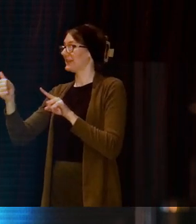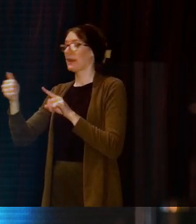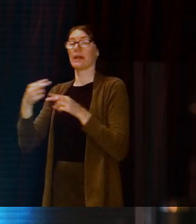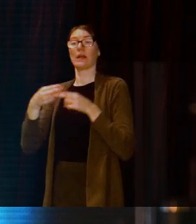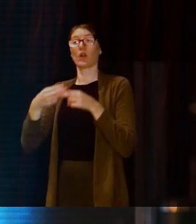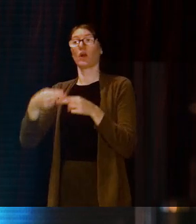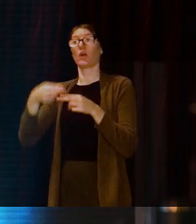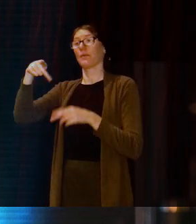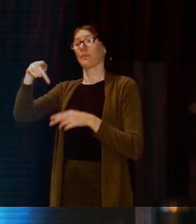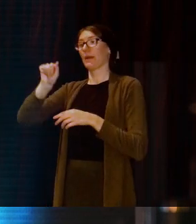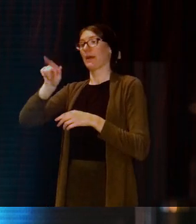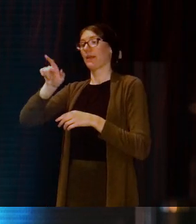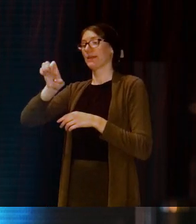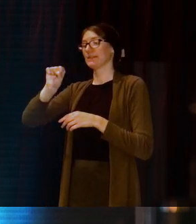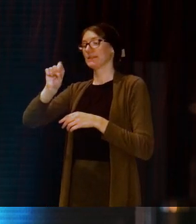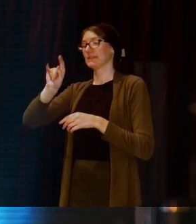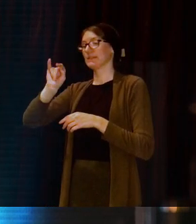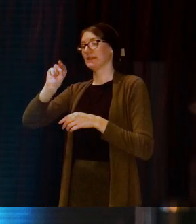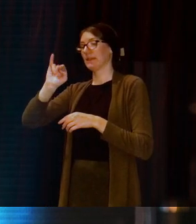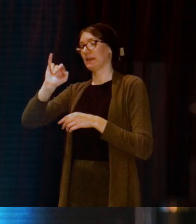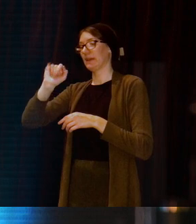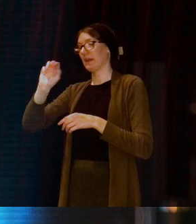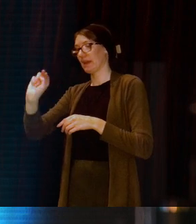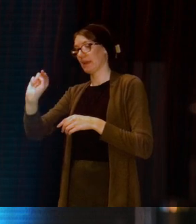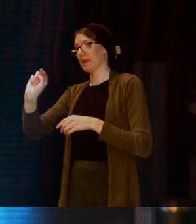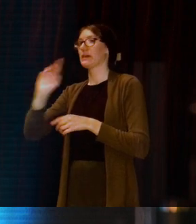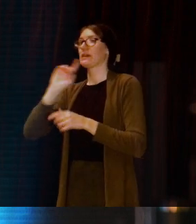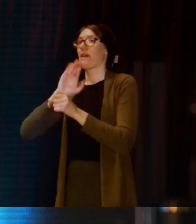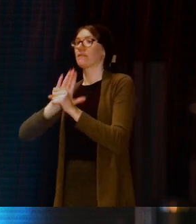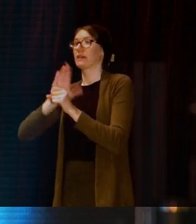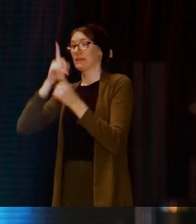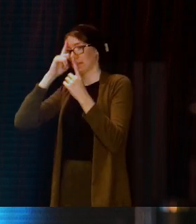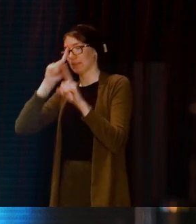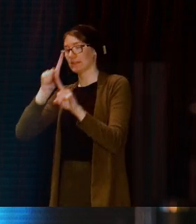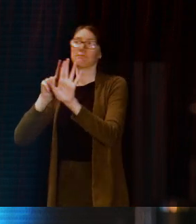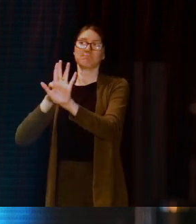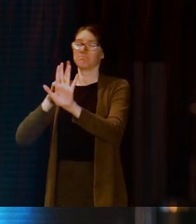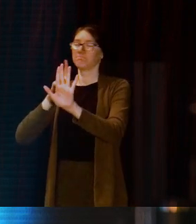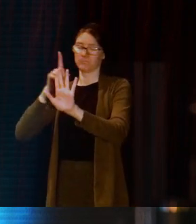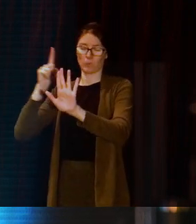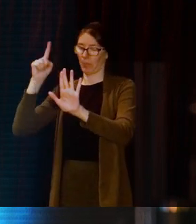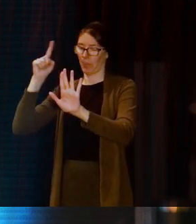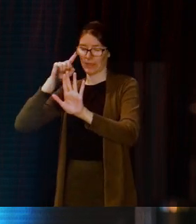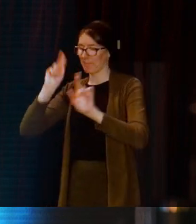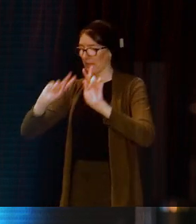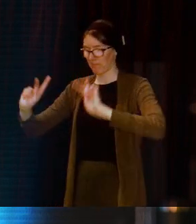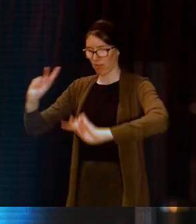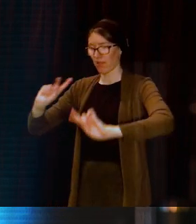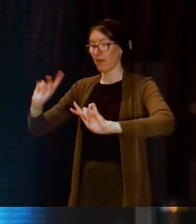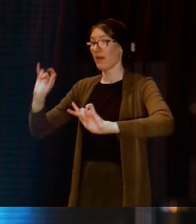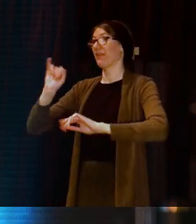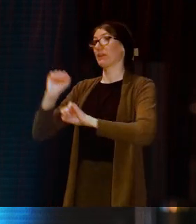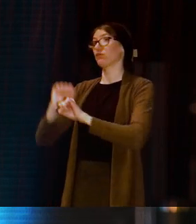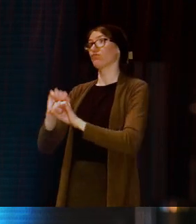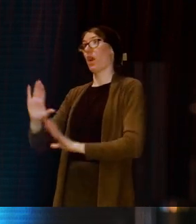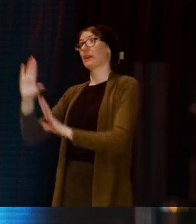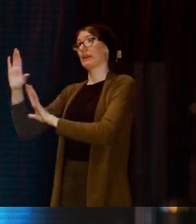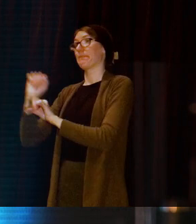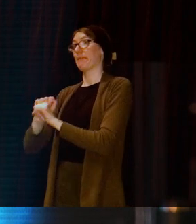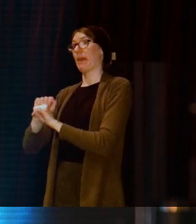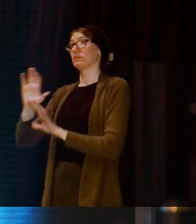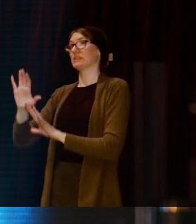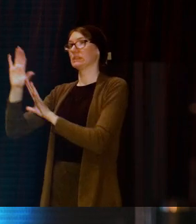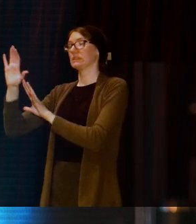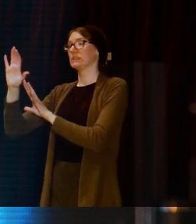the Palestinian covenant. Now, when you hear Palestinian, you're not to think people. Just like if I took Rocky Mountains, you're thinking